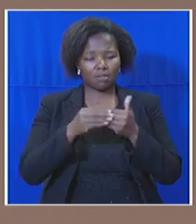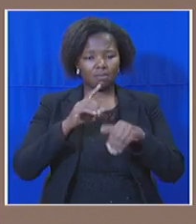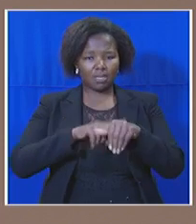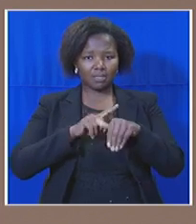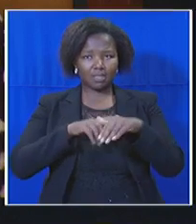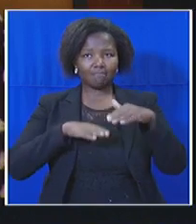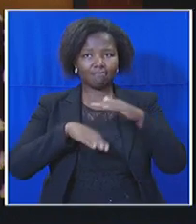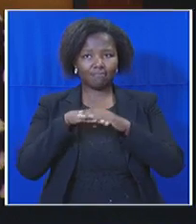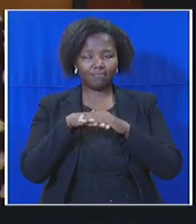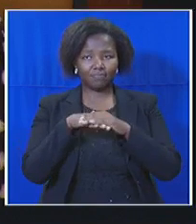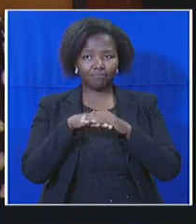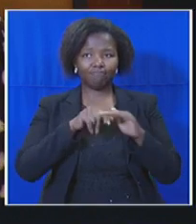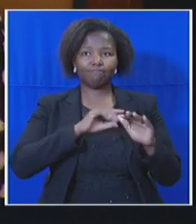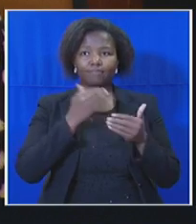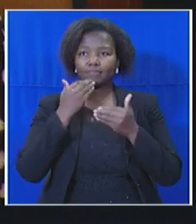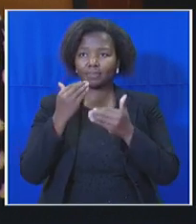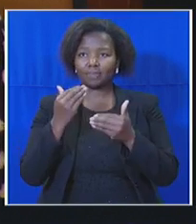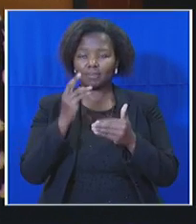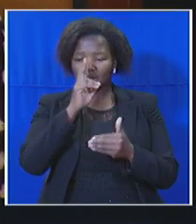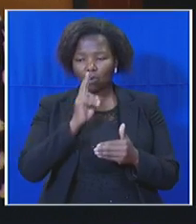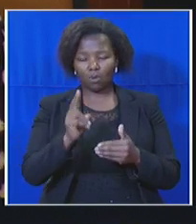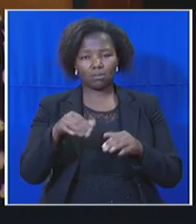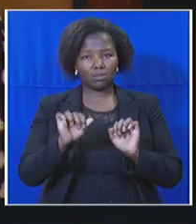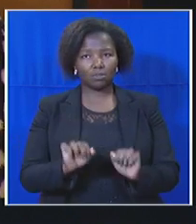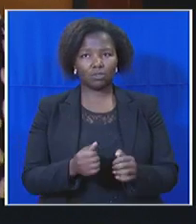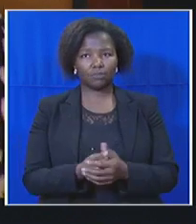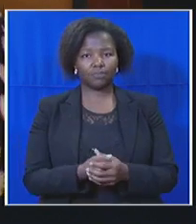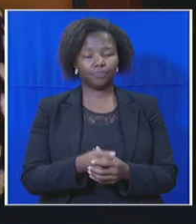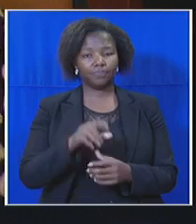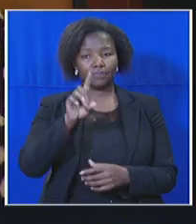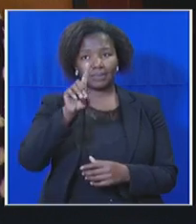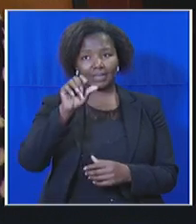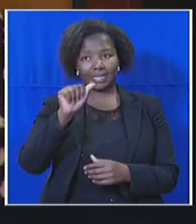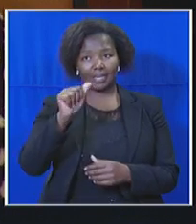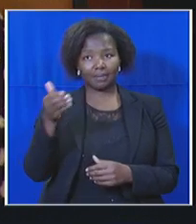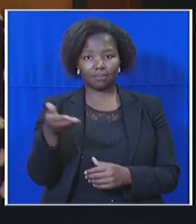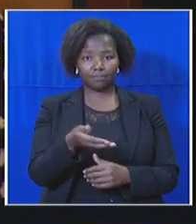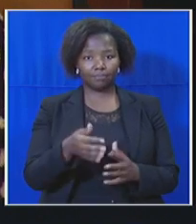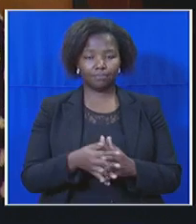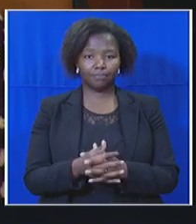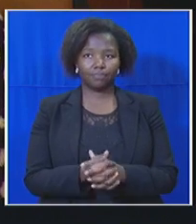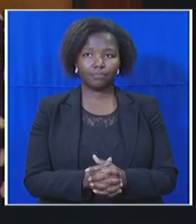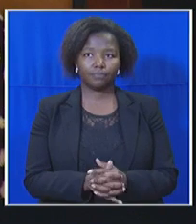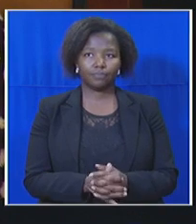up. I thank you, Honorable Chairperson. The Democratic Alliance.